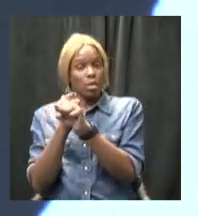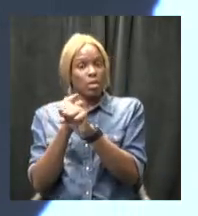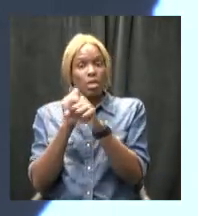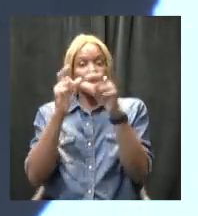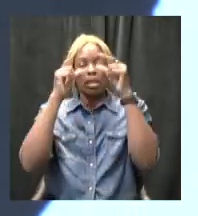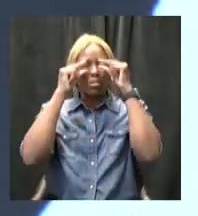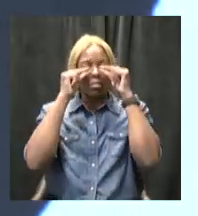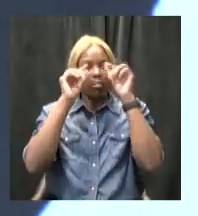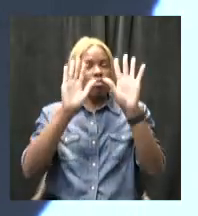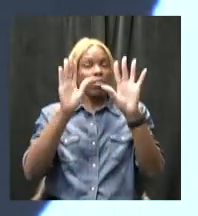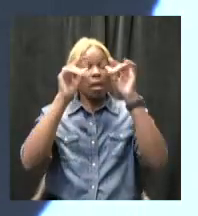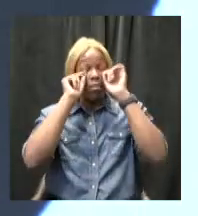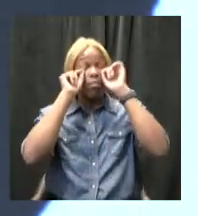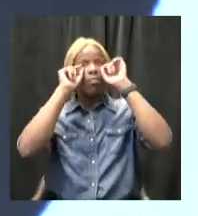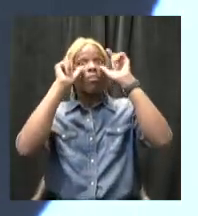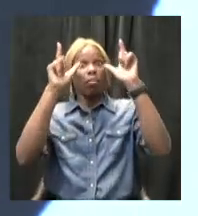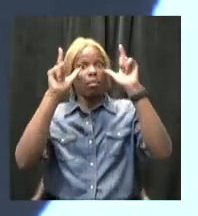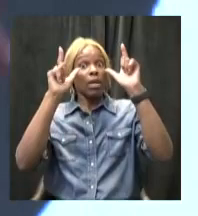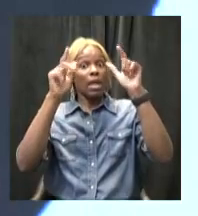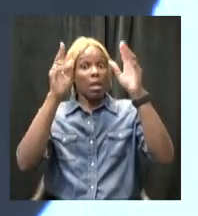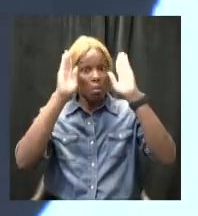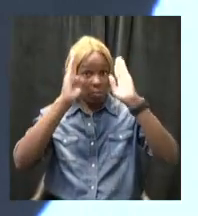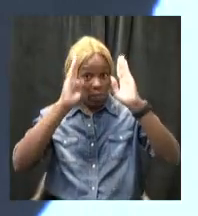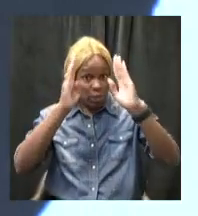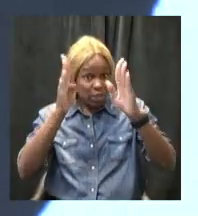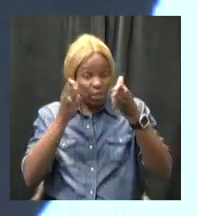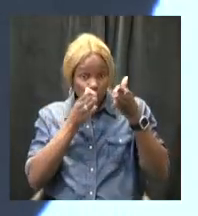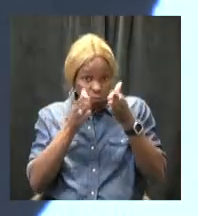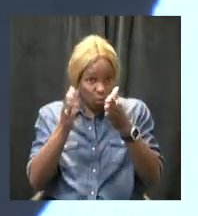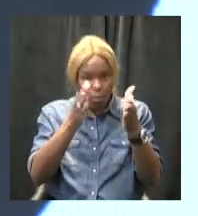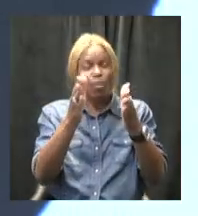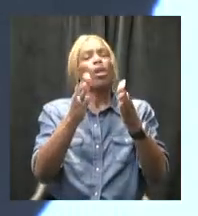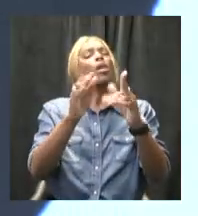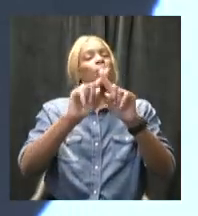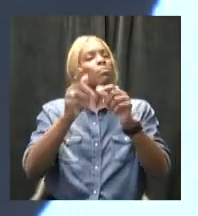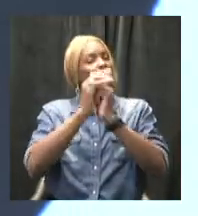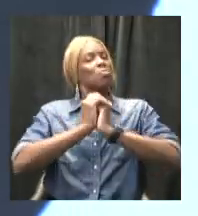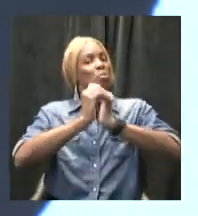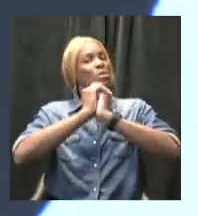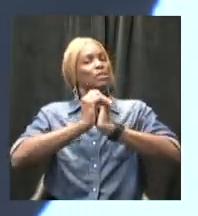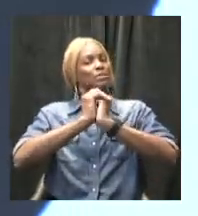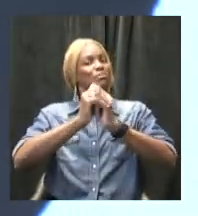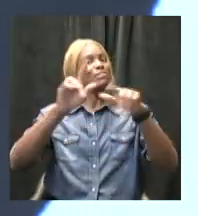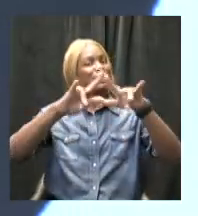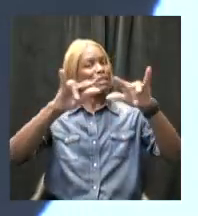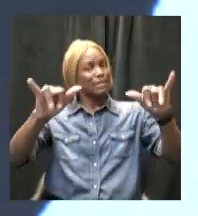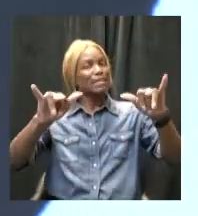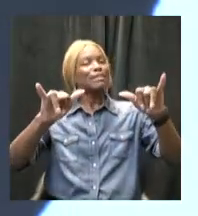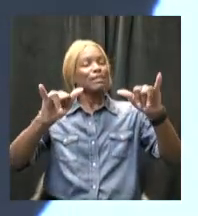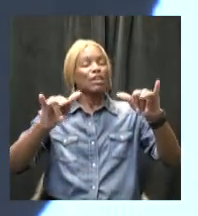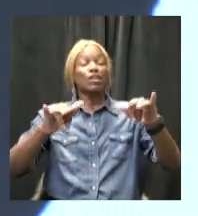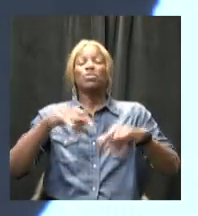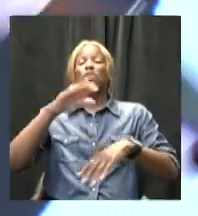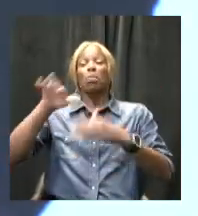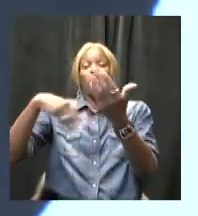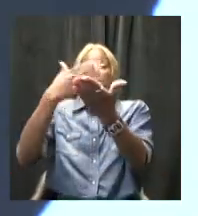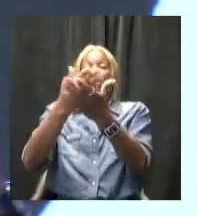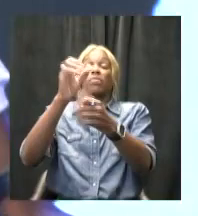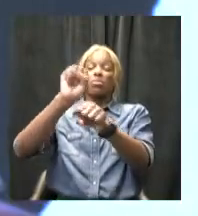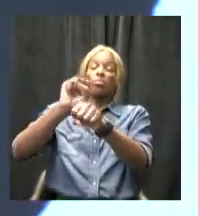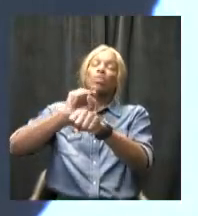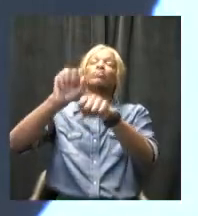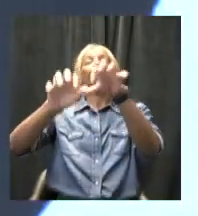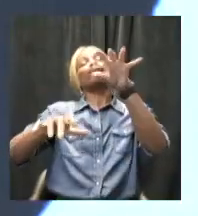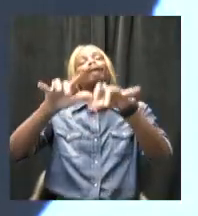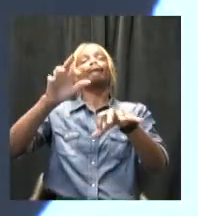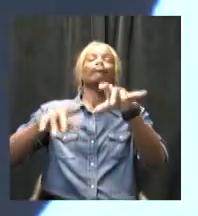open, but you can worship him all the way till you get there. You can worship him at your computer as you type out your thanksgivings